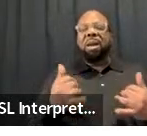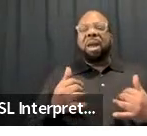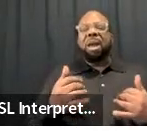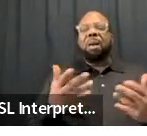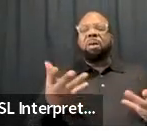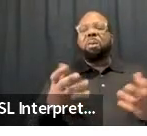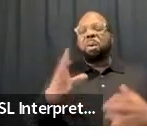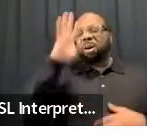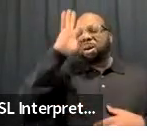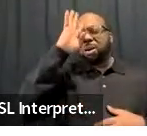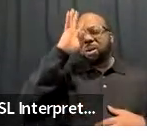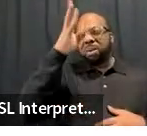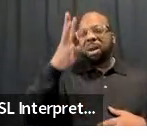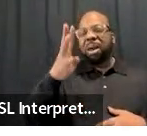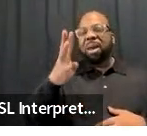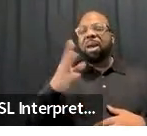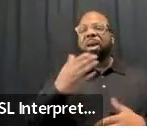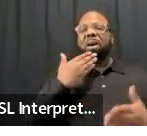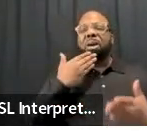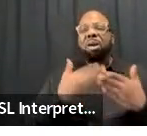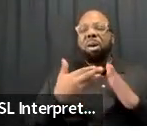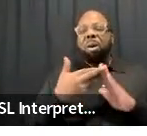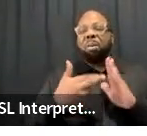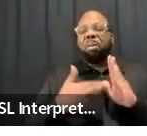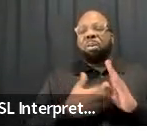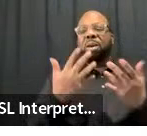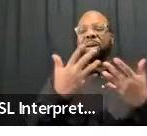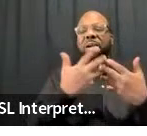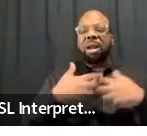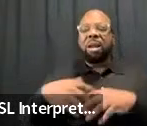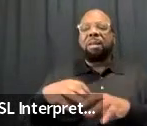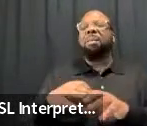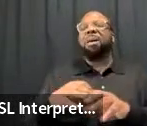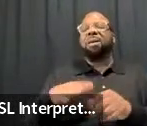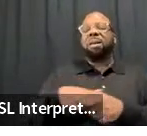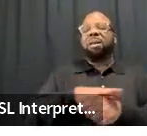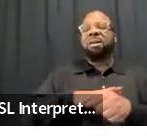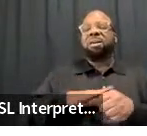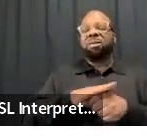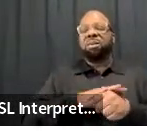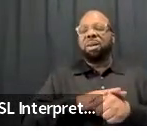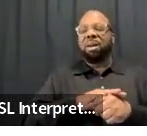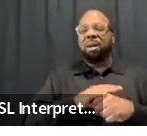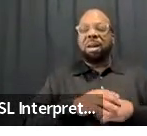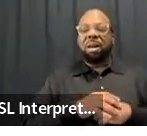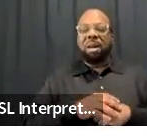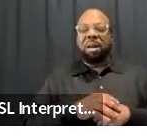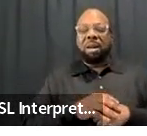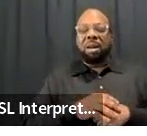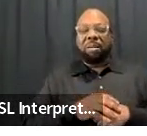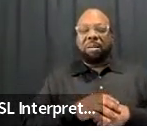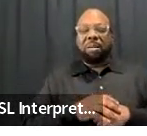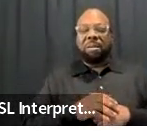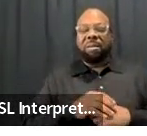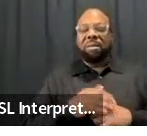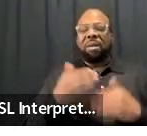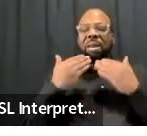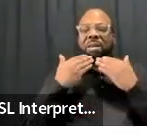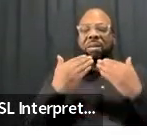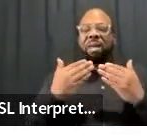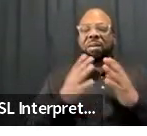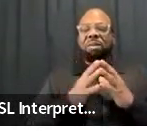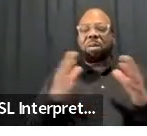are aligned across residential, commercial, and manufacturing districts for the technology. So hopefully that's helpful. Thank you very much for the